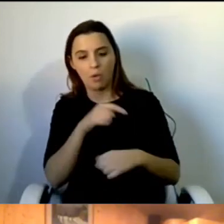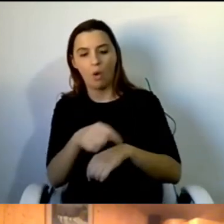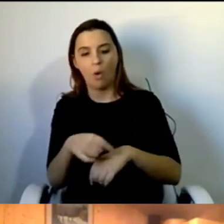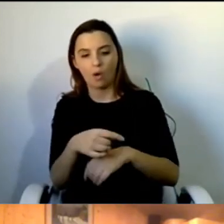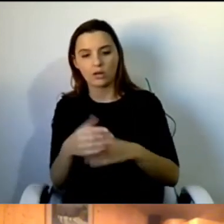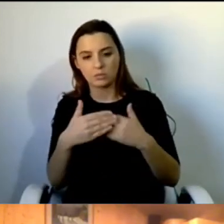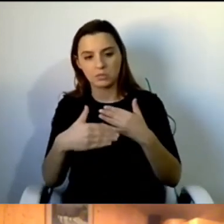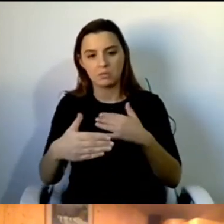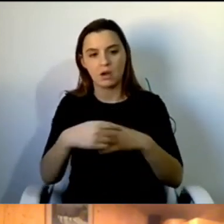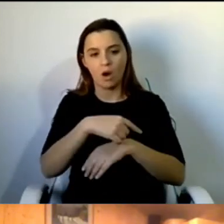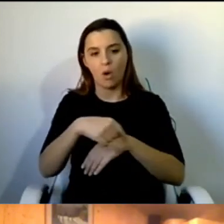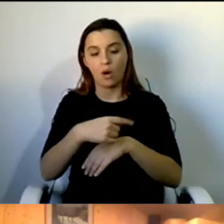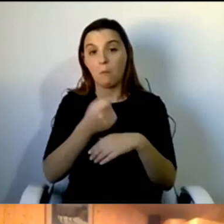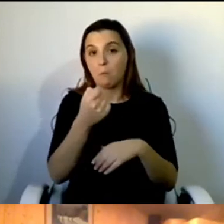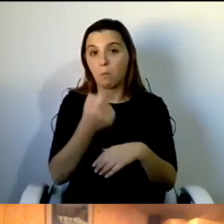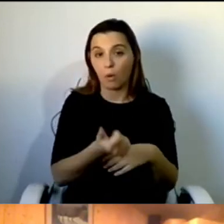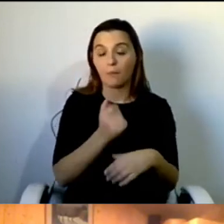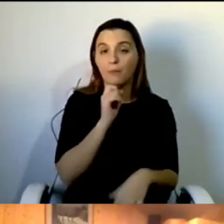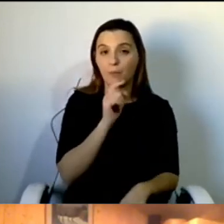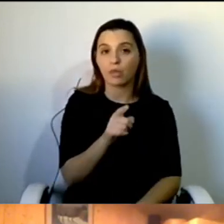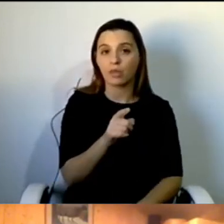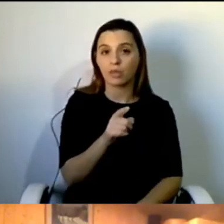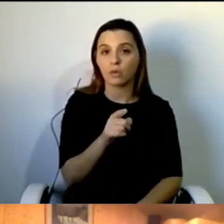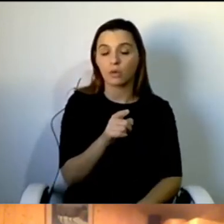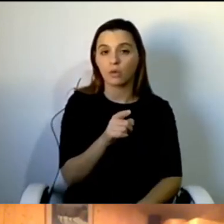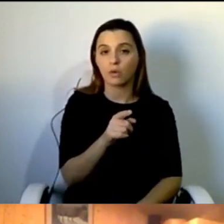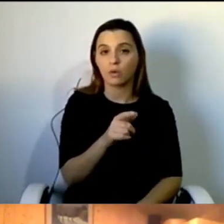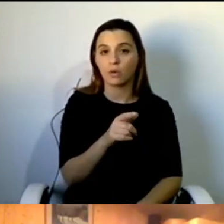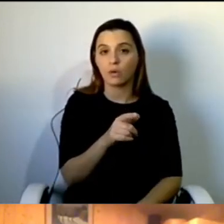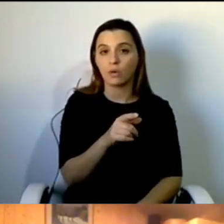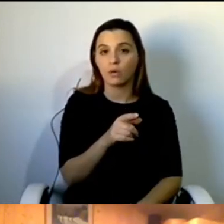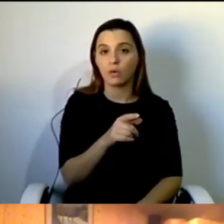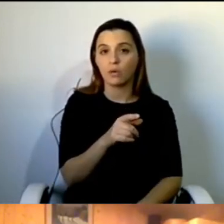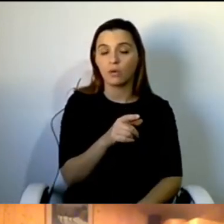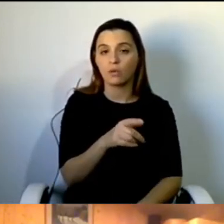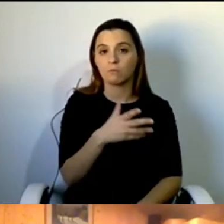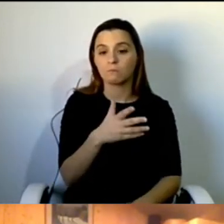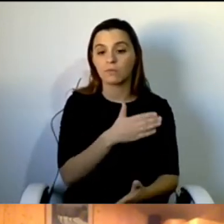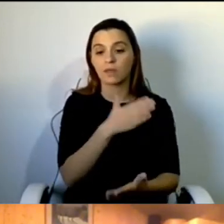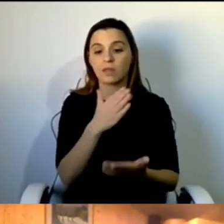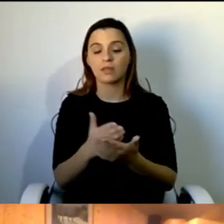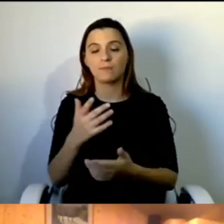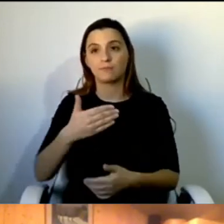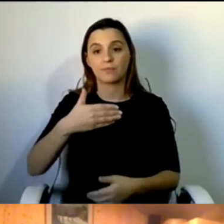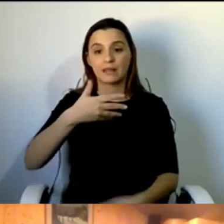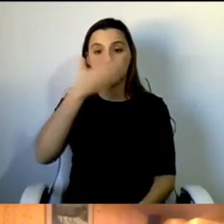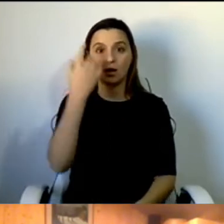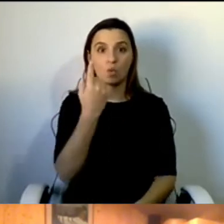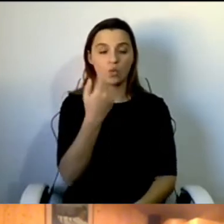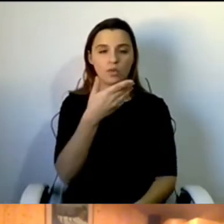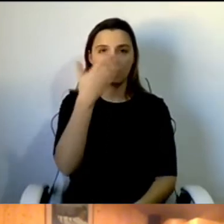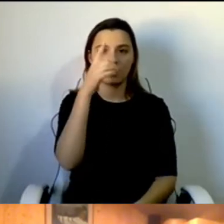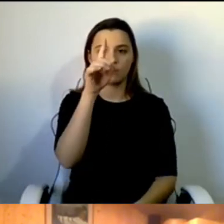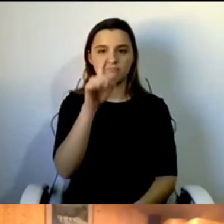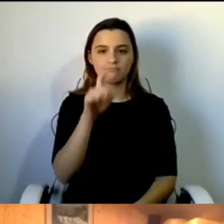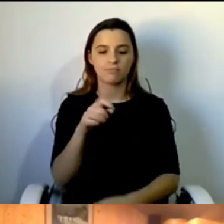double assistance, 36 hours a day somebody could have. Once you've negotiated the hours you need